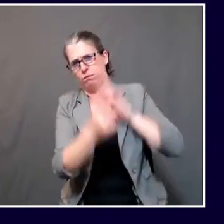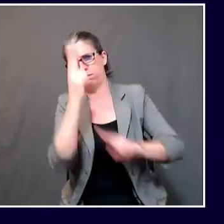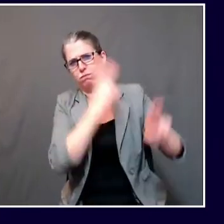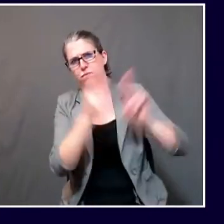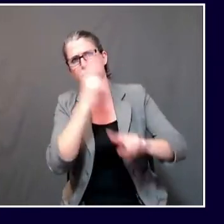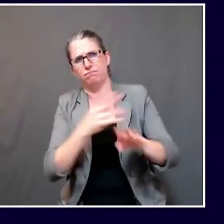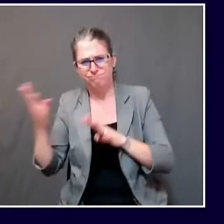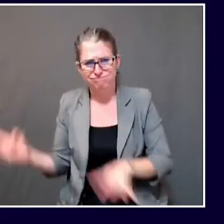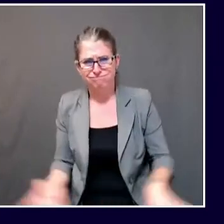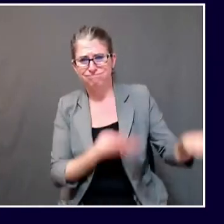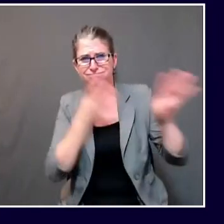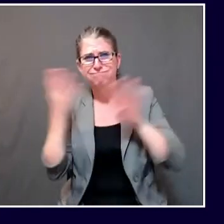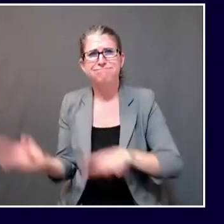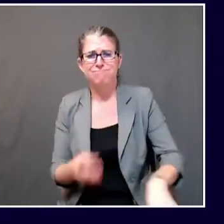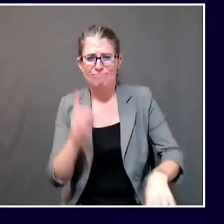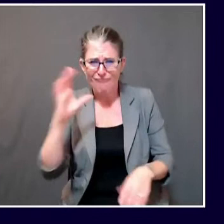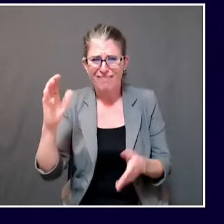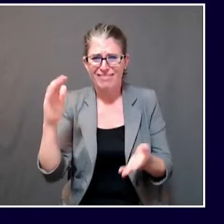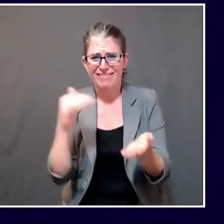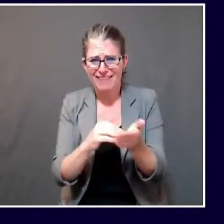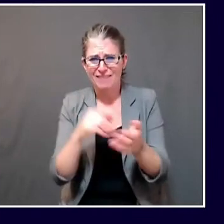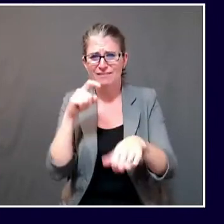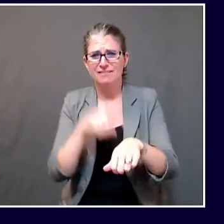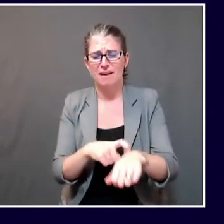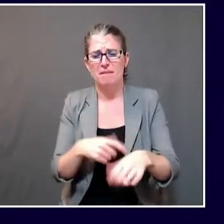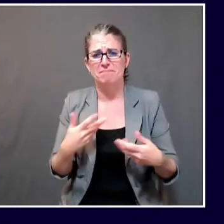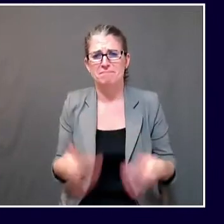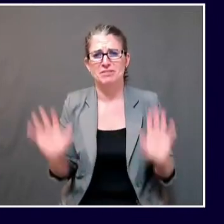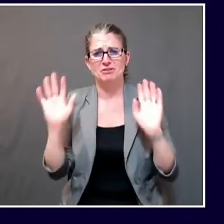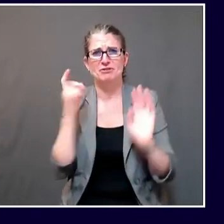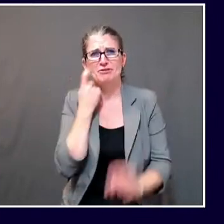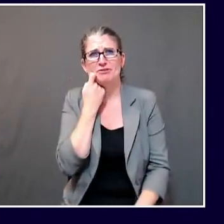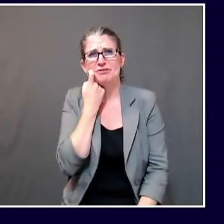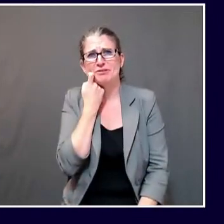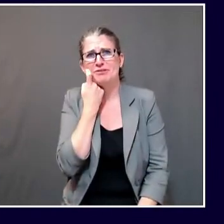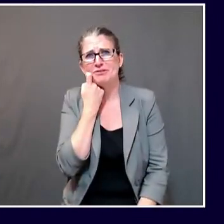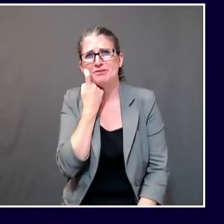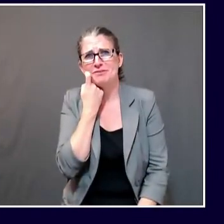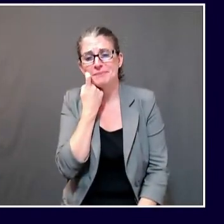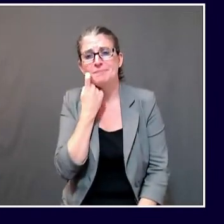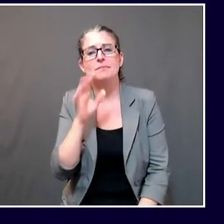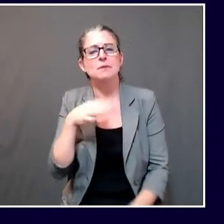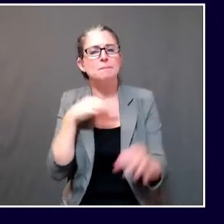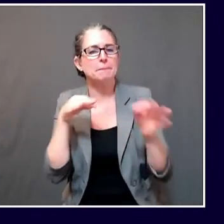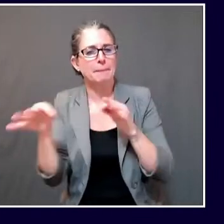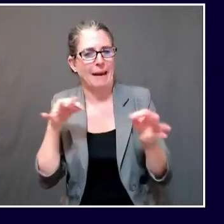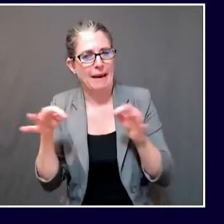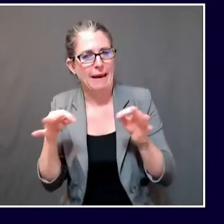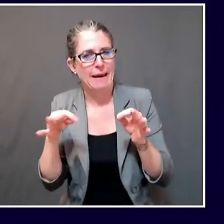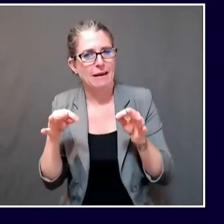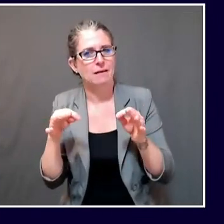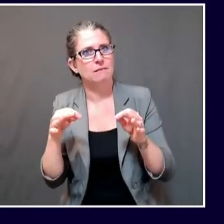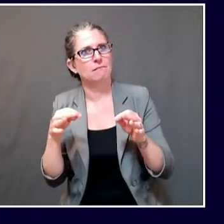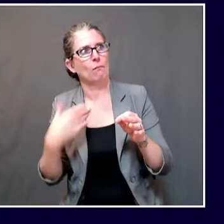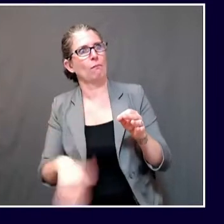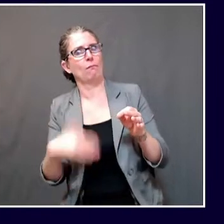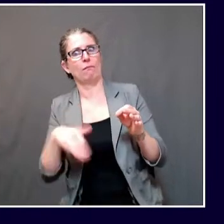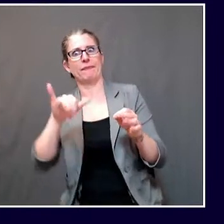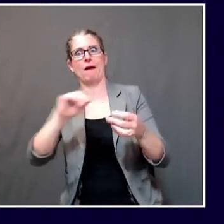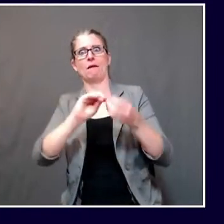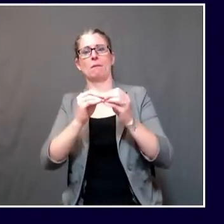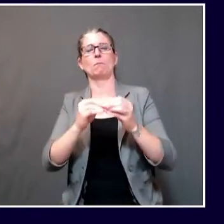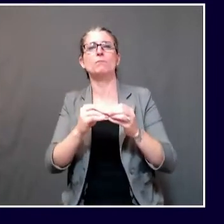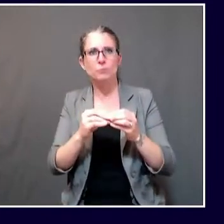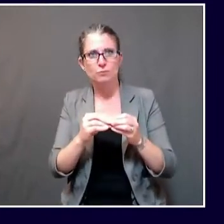In a typical year, the Maine CDC laboratory processes approximately 40,000 samples